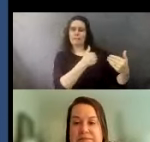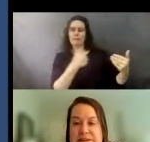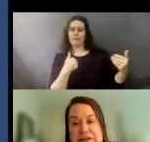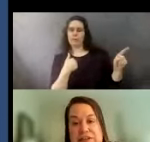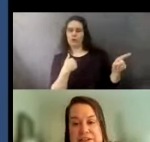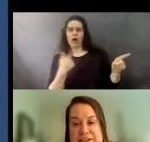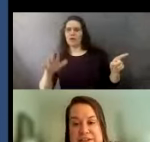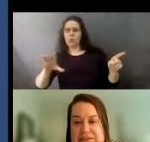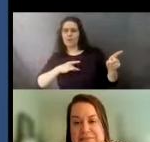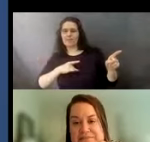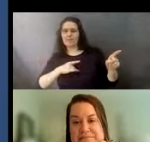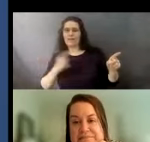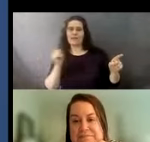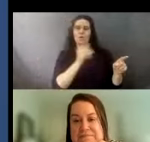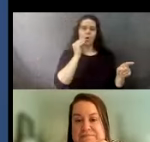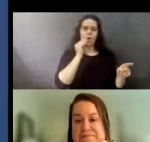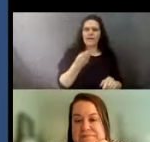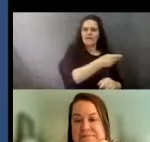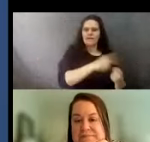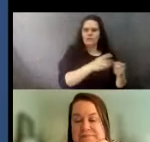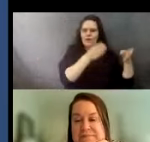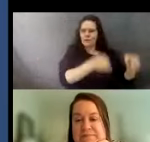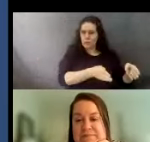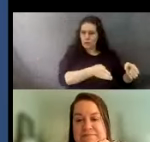changing infectiousness of the disease?